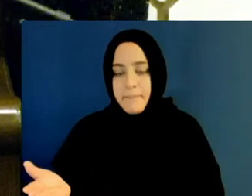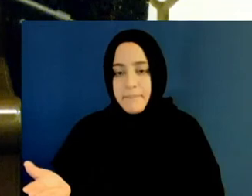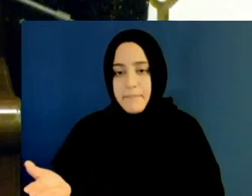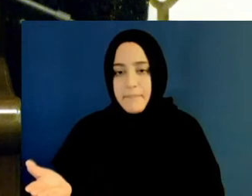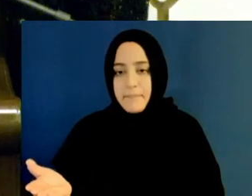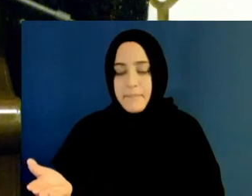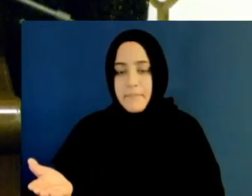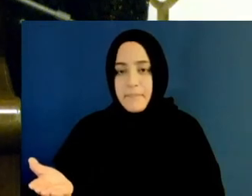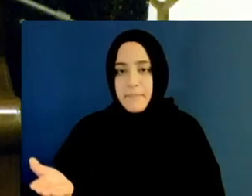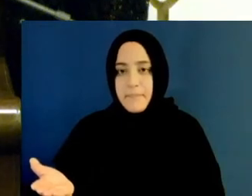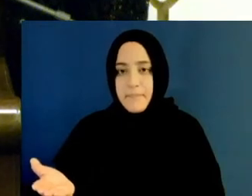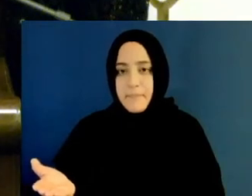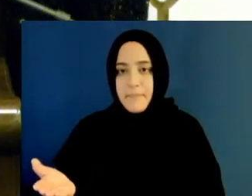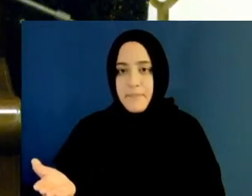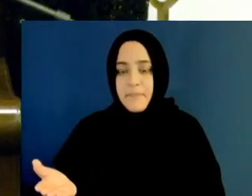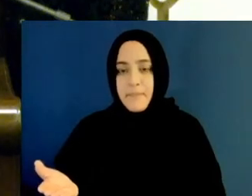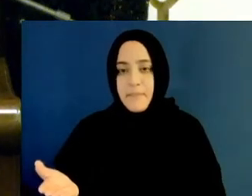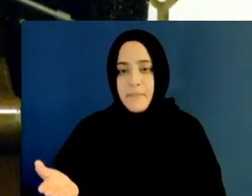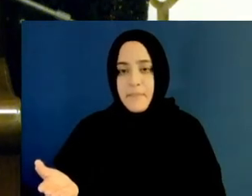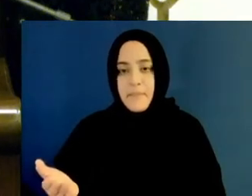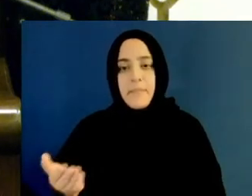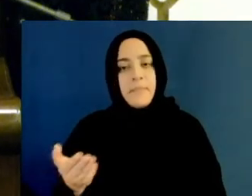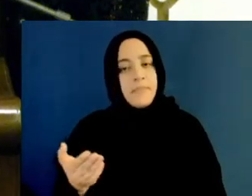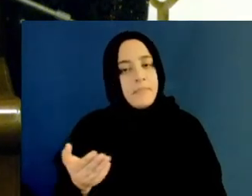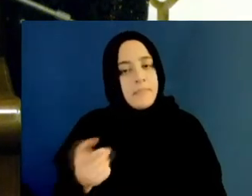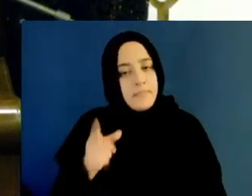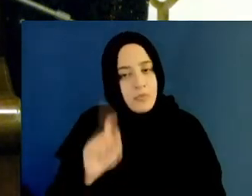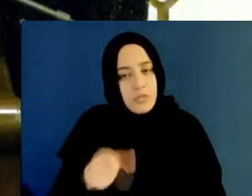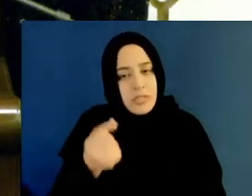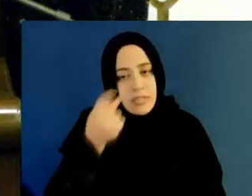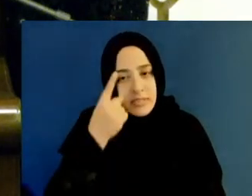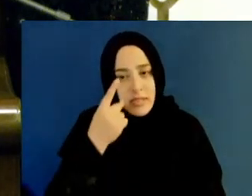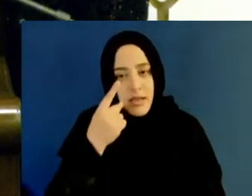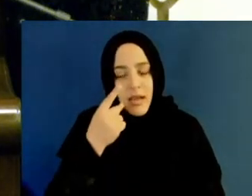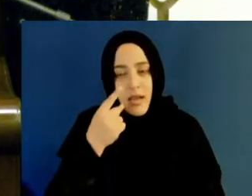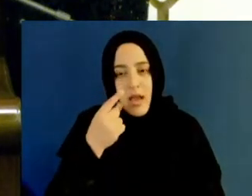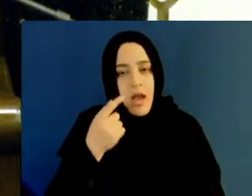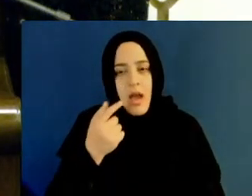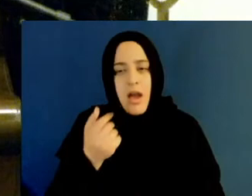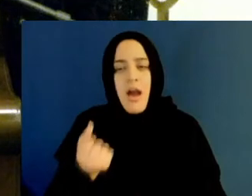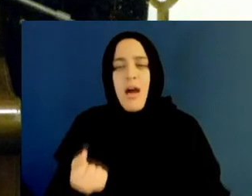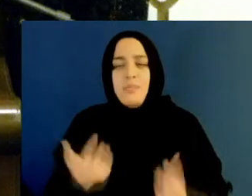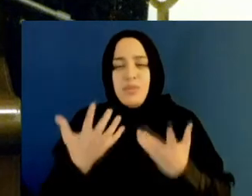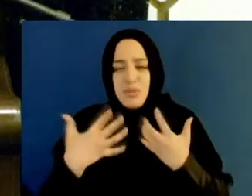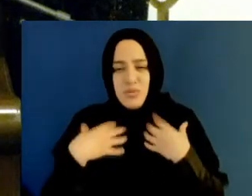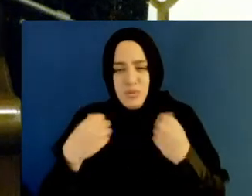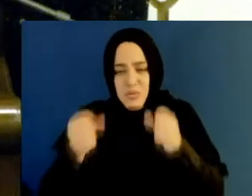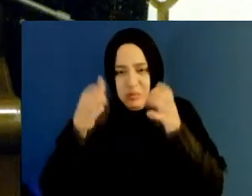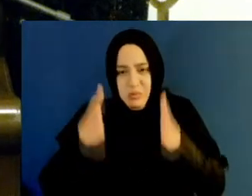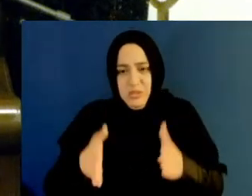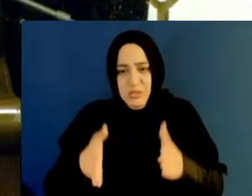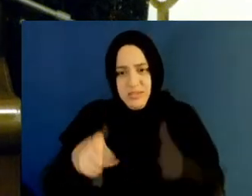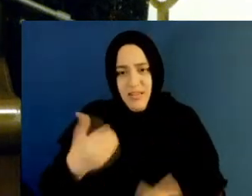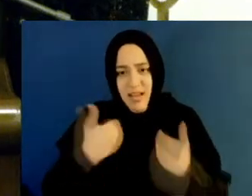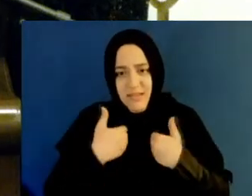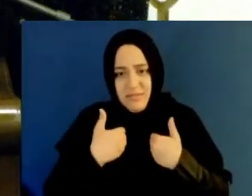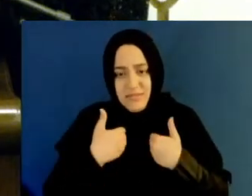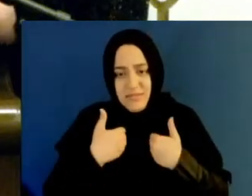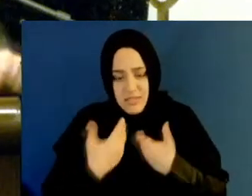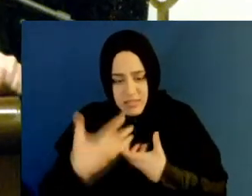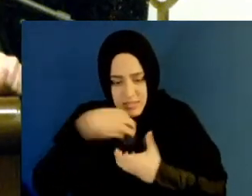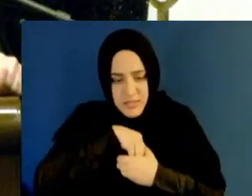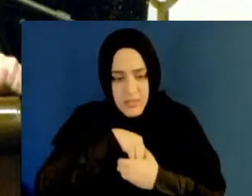Ishget, how much courage a person needs to have to speak haq at that